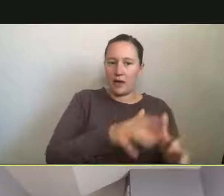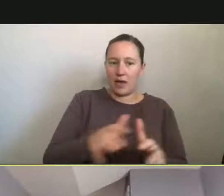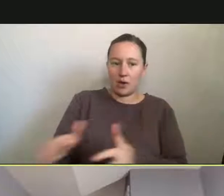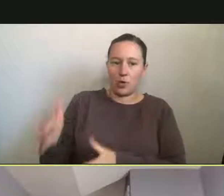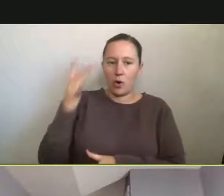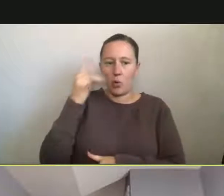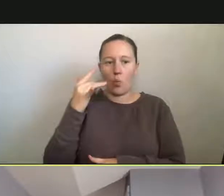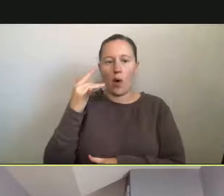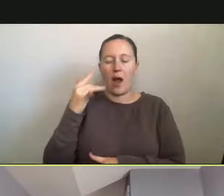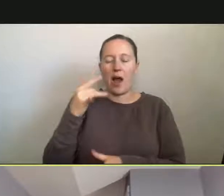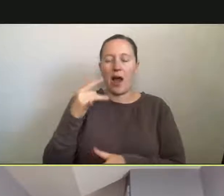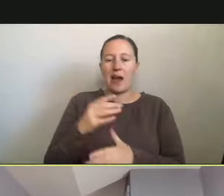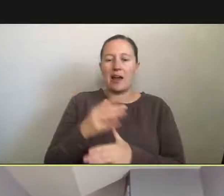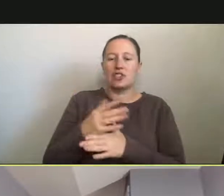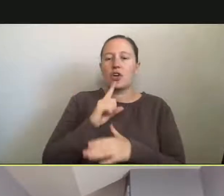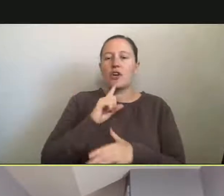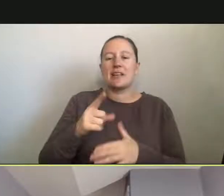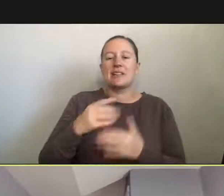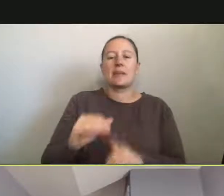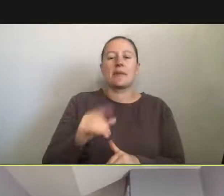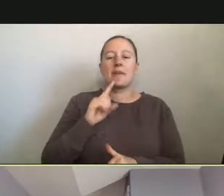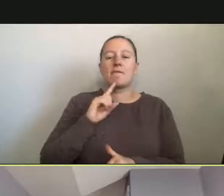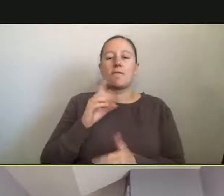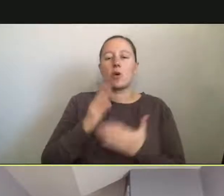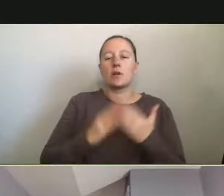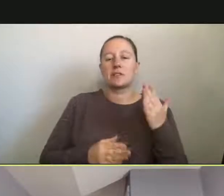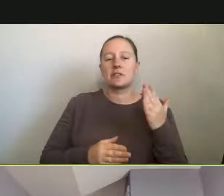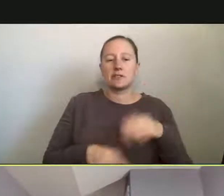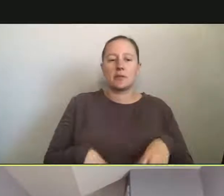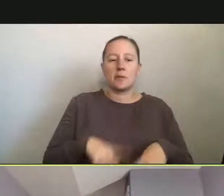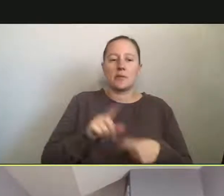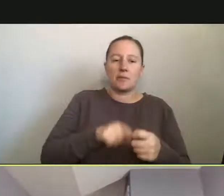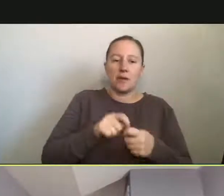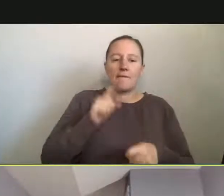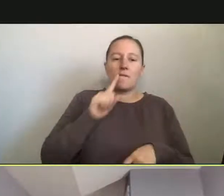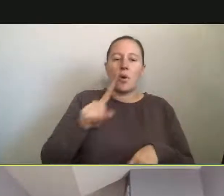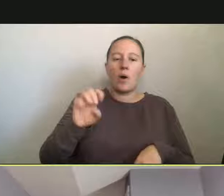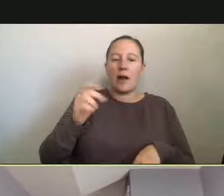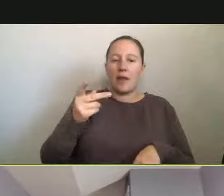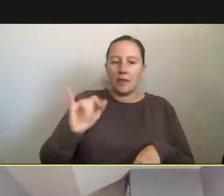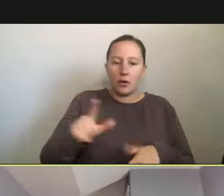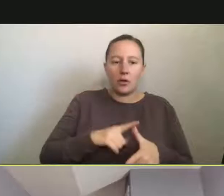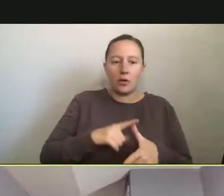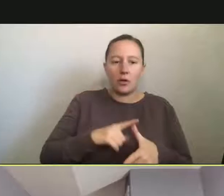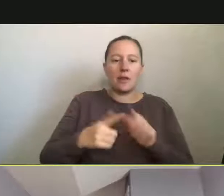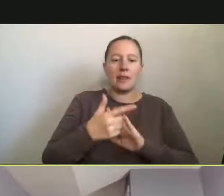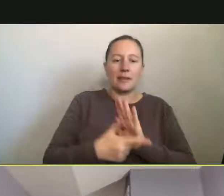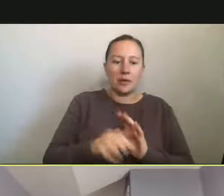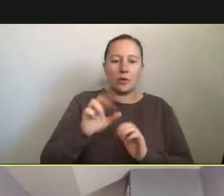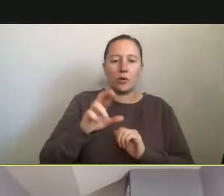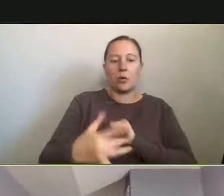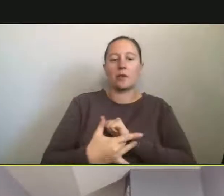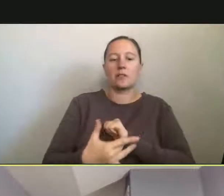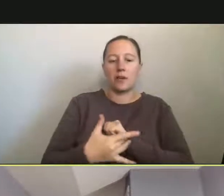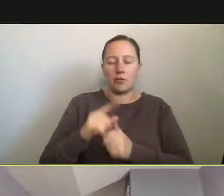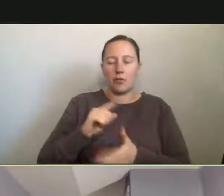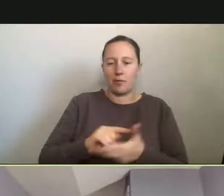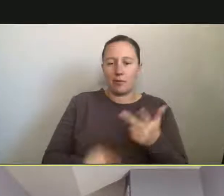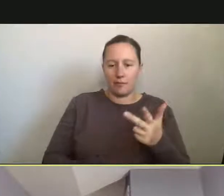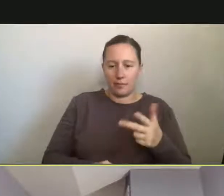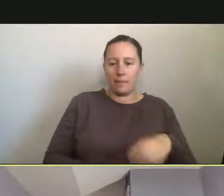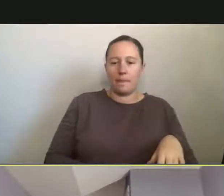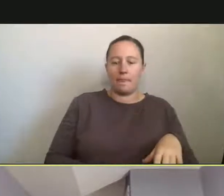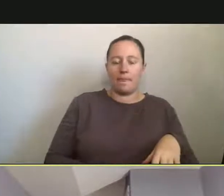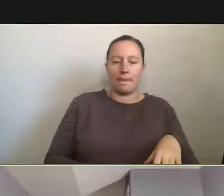may be limited to some degree, specifically for ethical, legal, or technical factors.